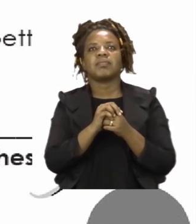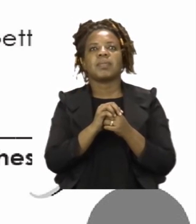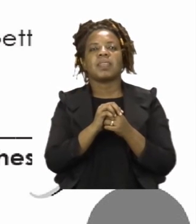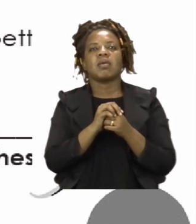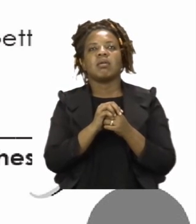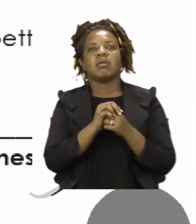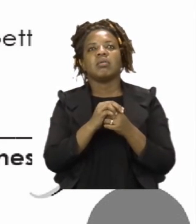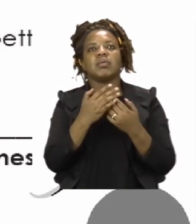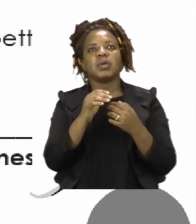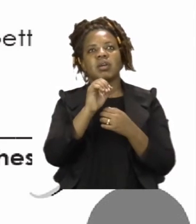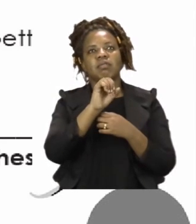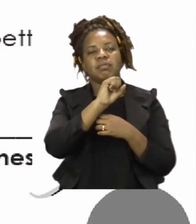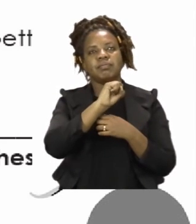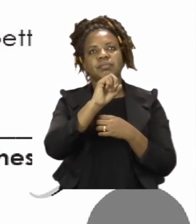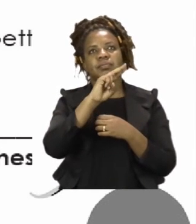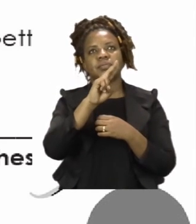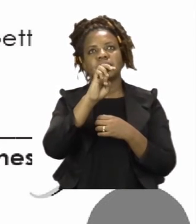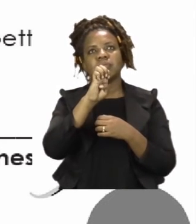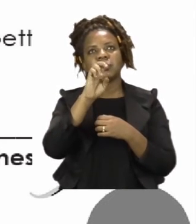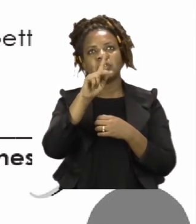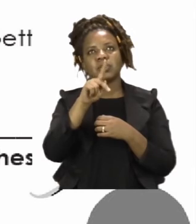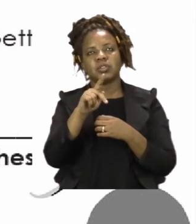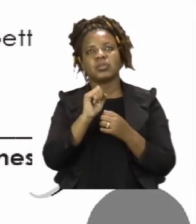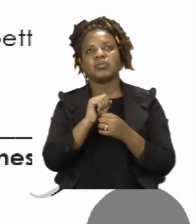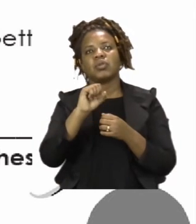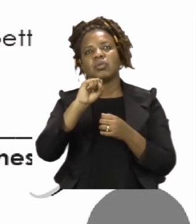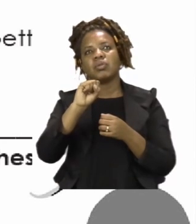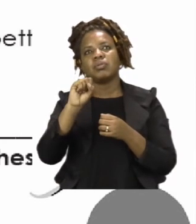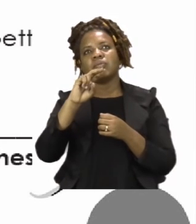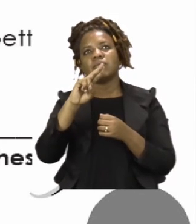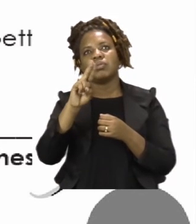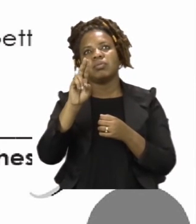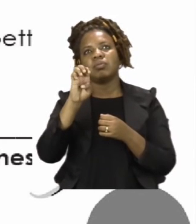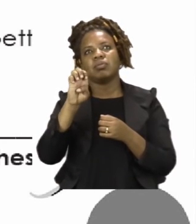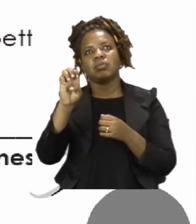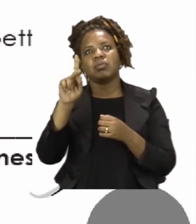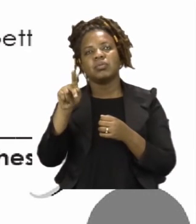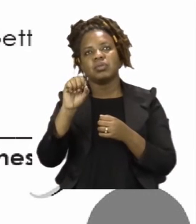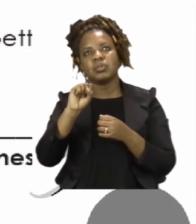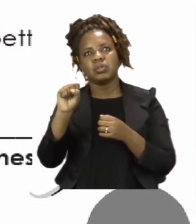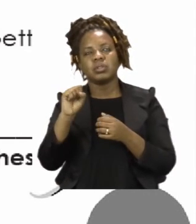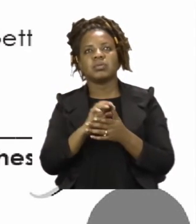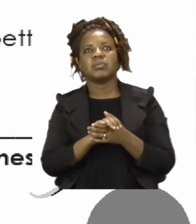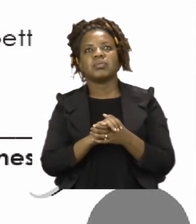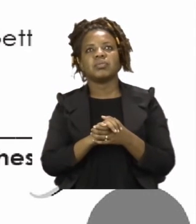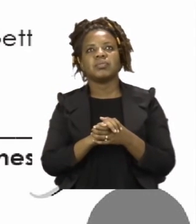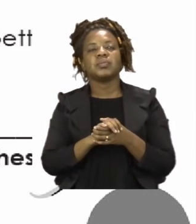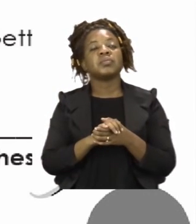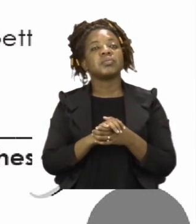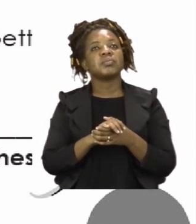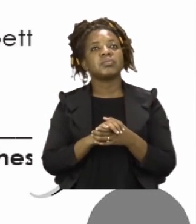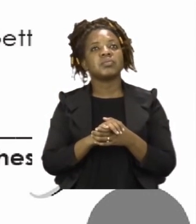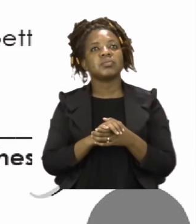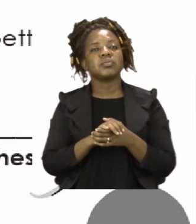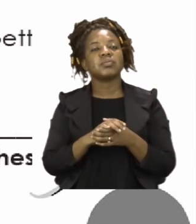to these words I can tell you that even if it is one sheep we say